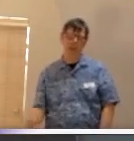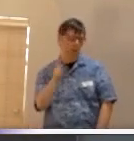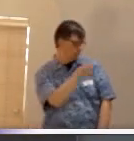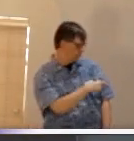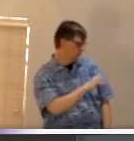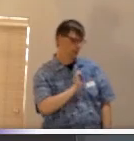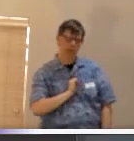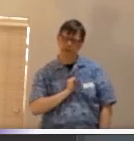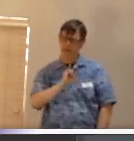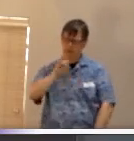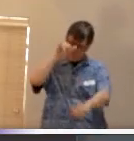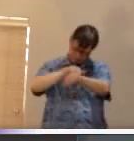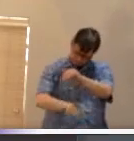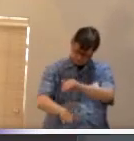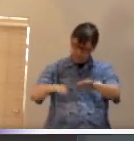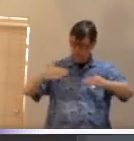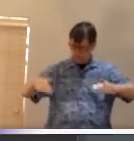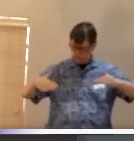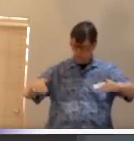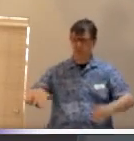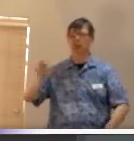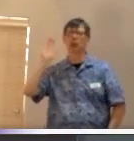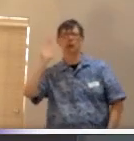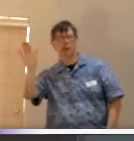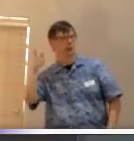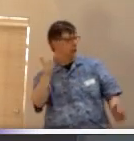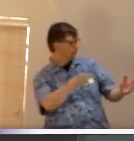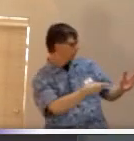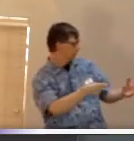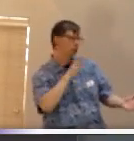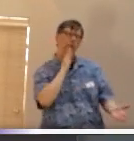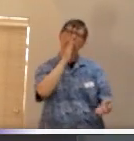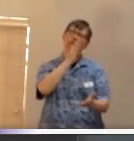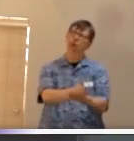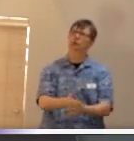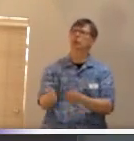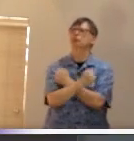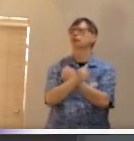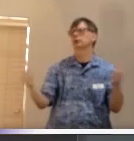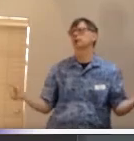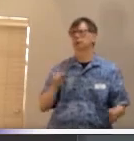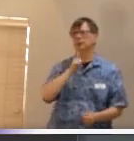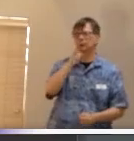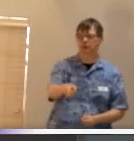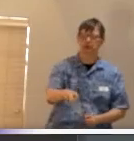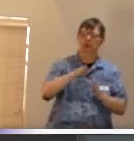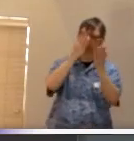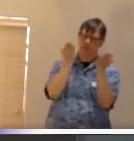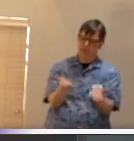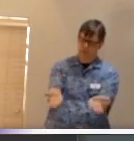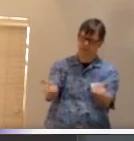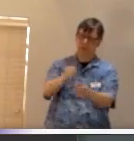the deepest level? And then that's where the true freedom is to let everything fall